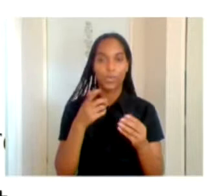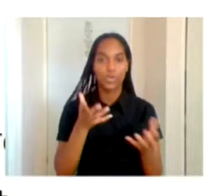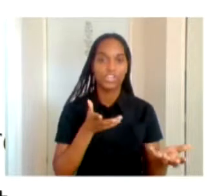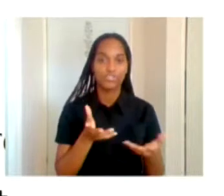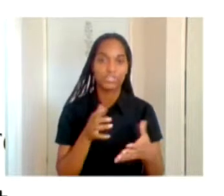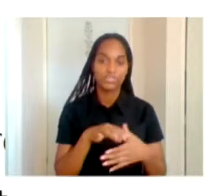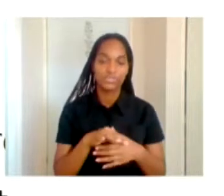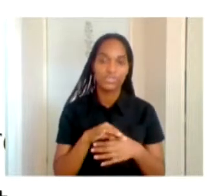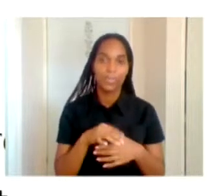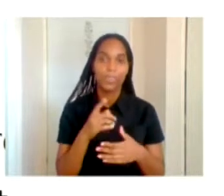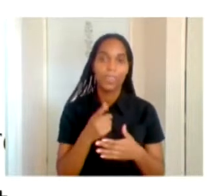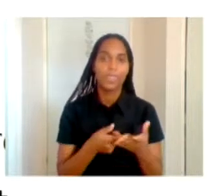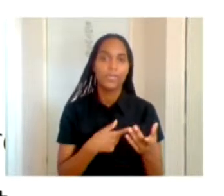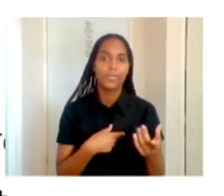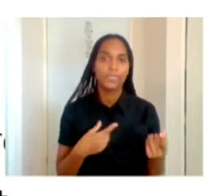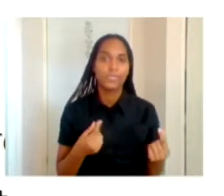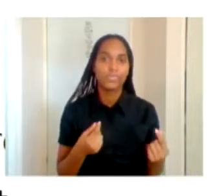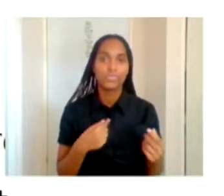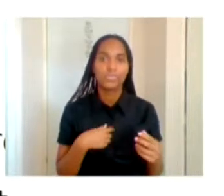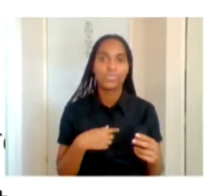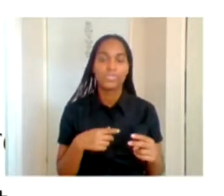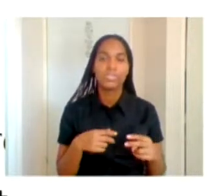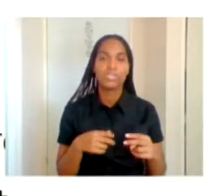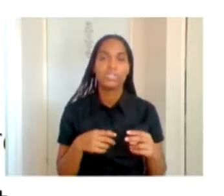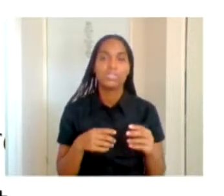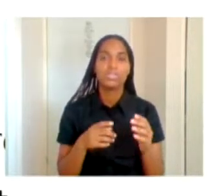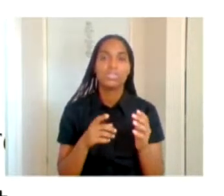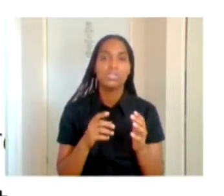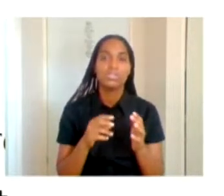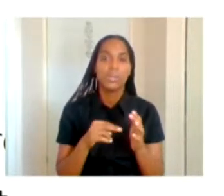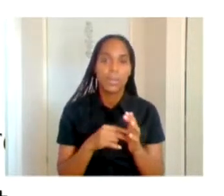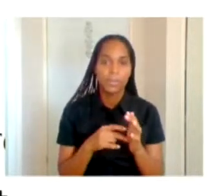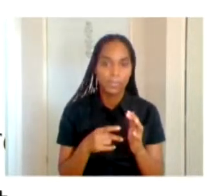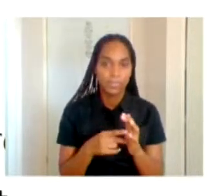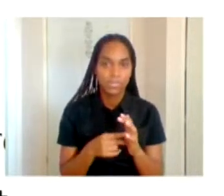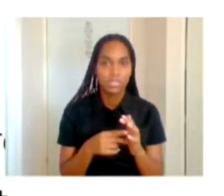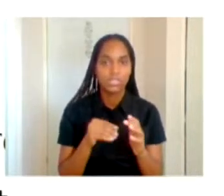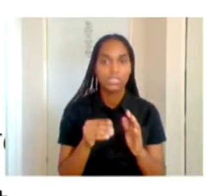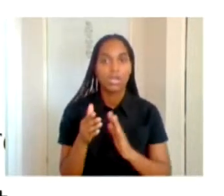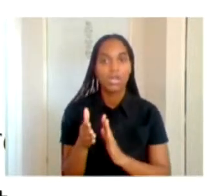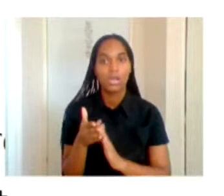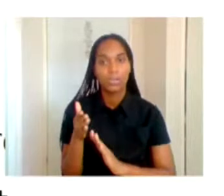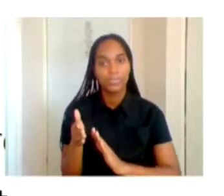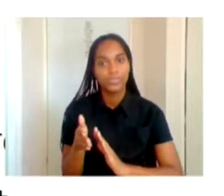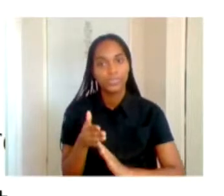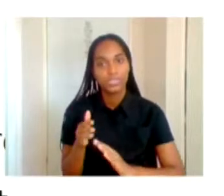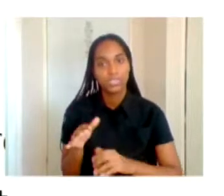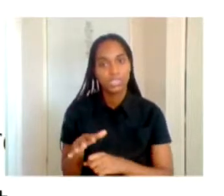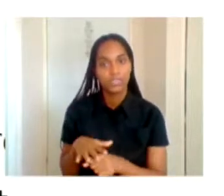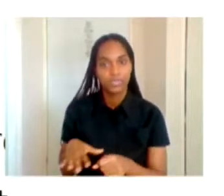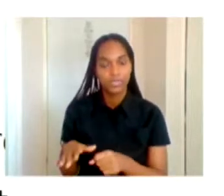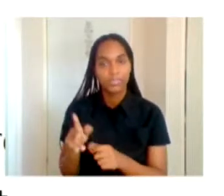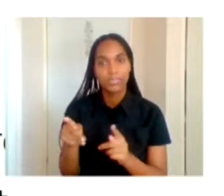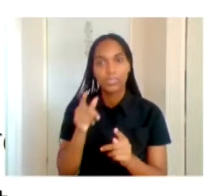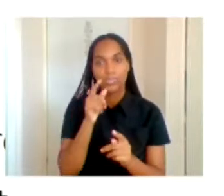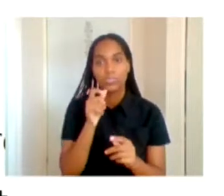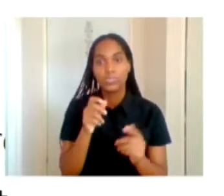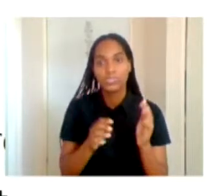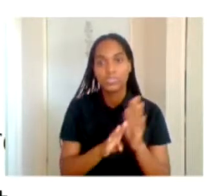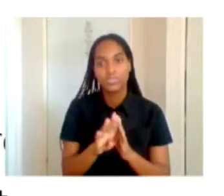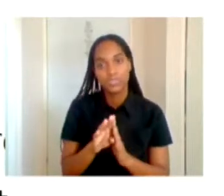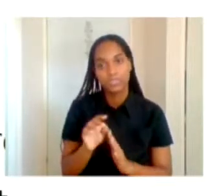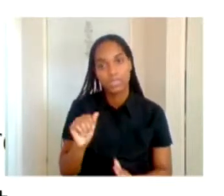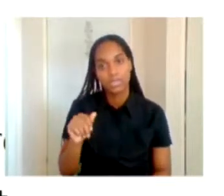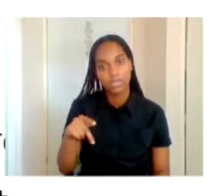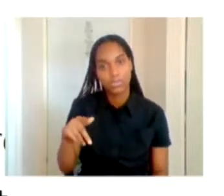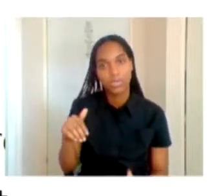What we do is describe a conceptual application operating environment. So we tell people that are developing the applications how the